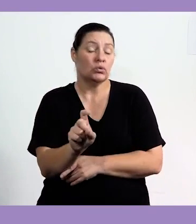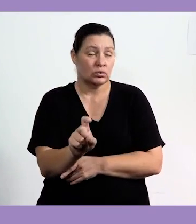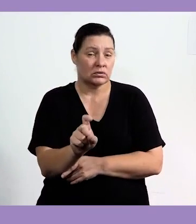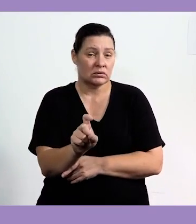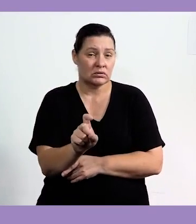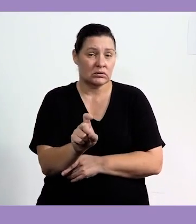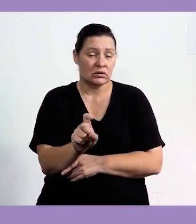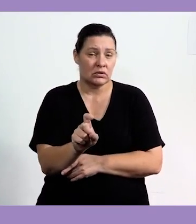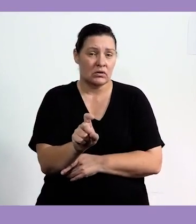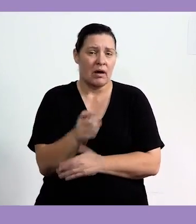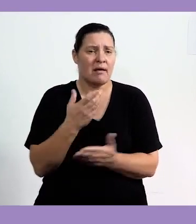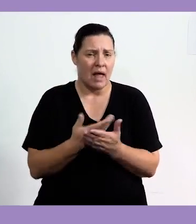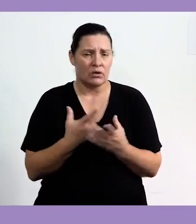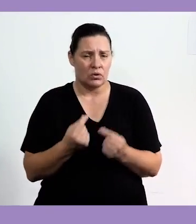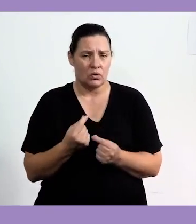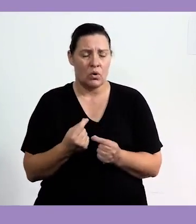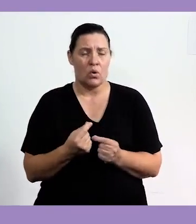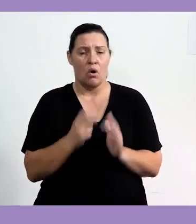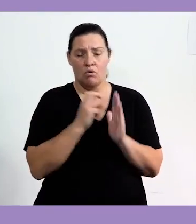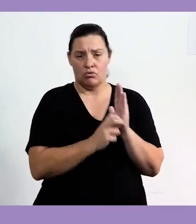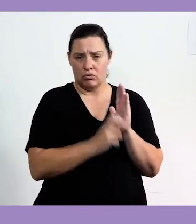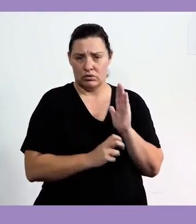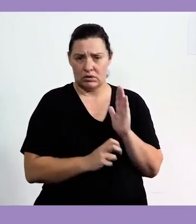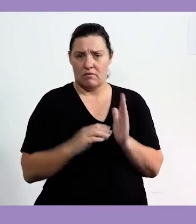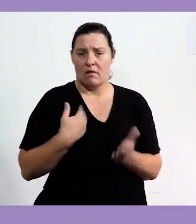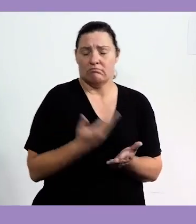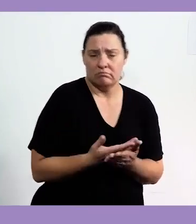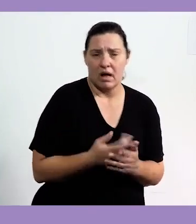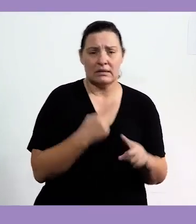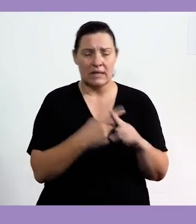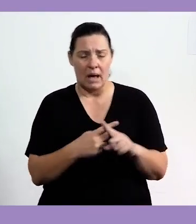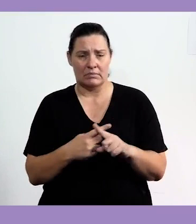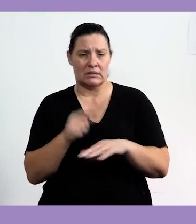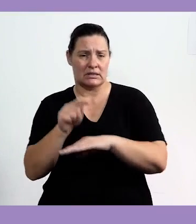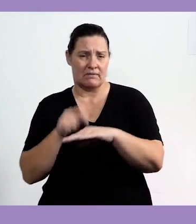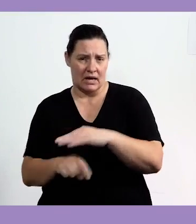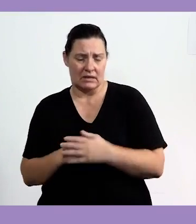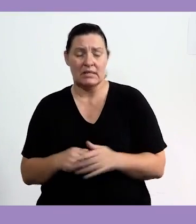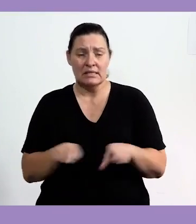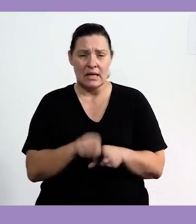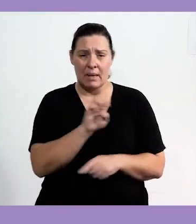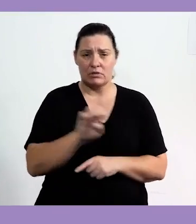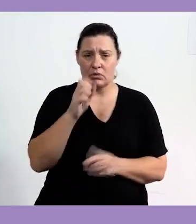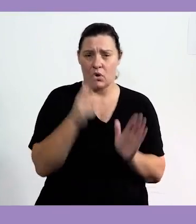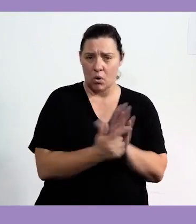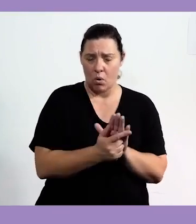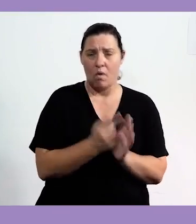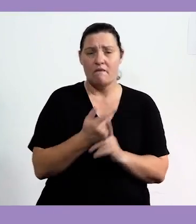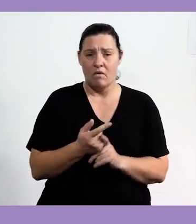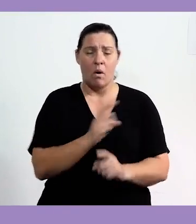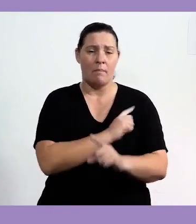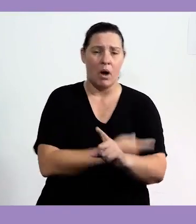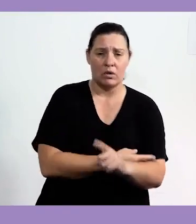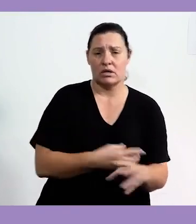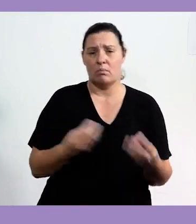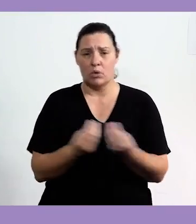should be able to apply exponent laws for multiplication and division, apply exponent laws for